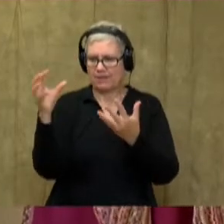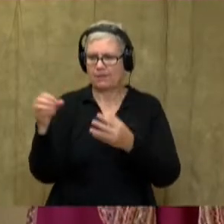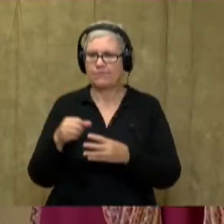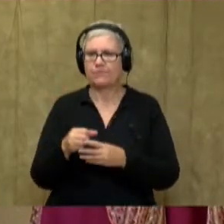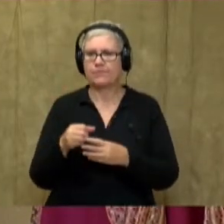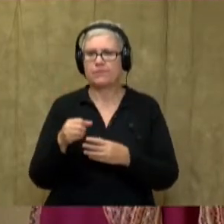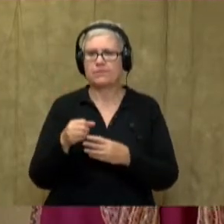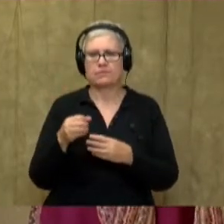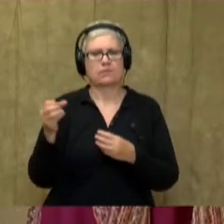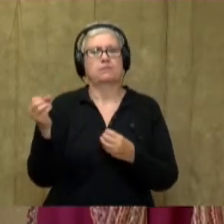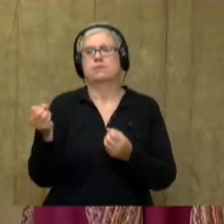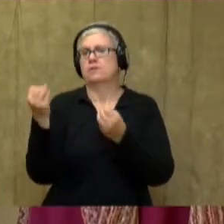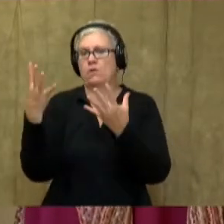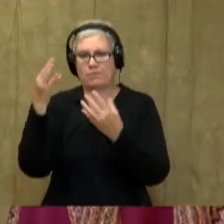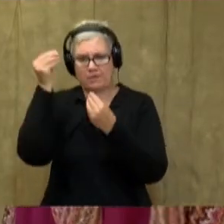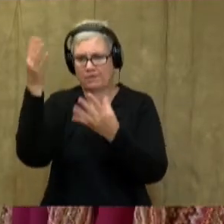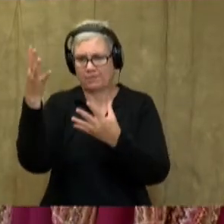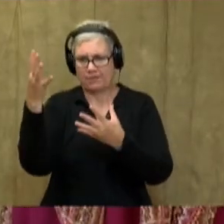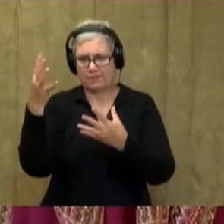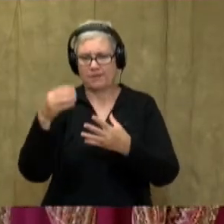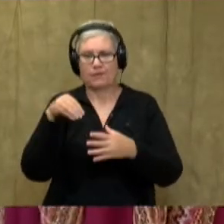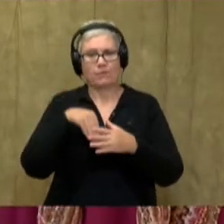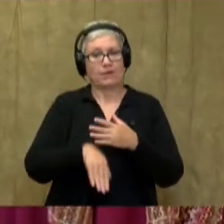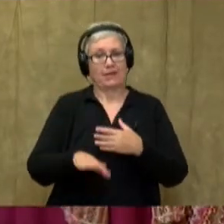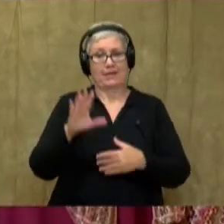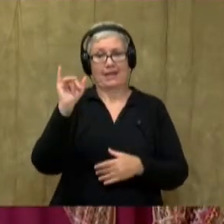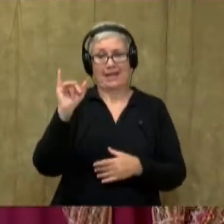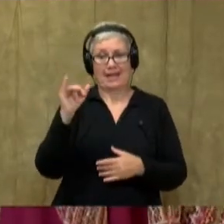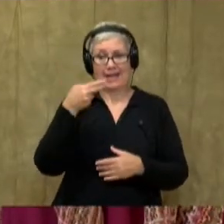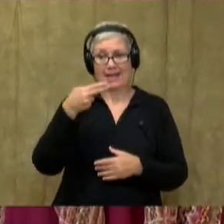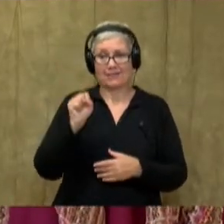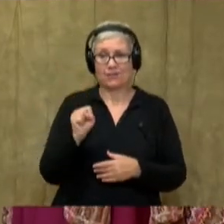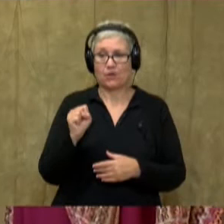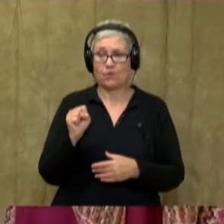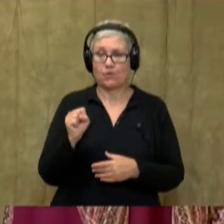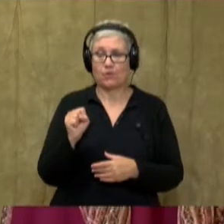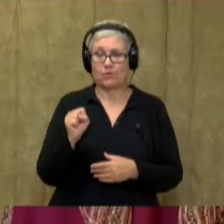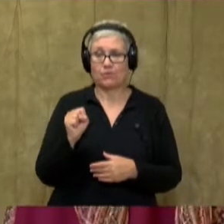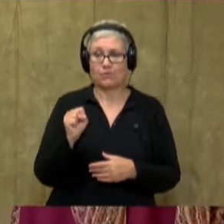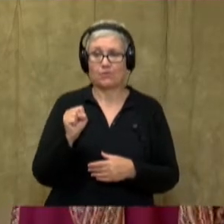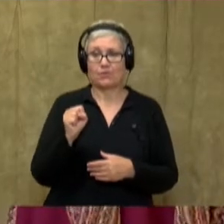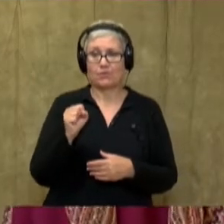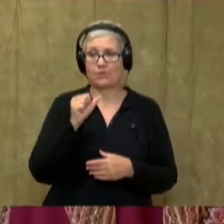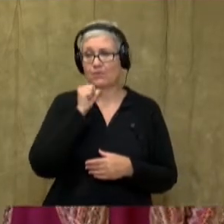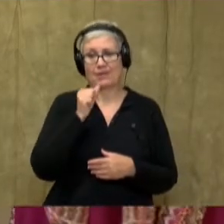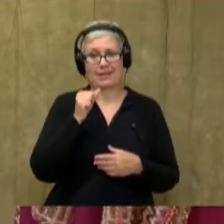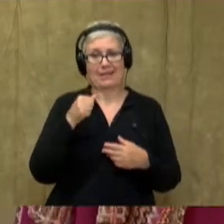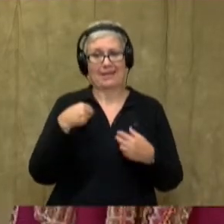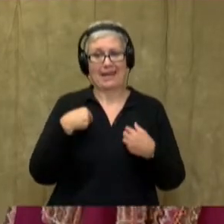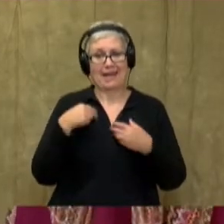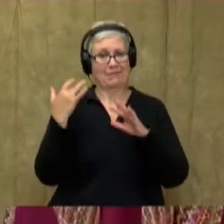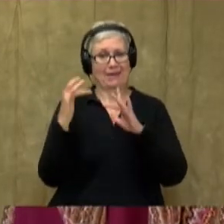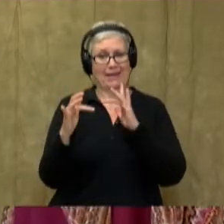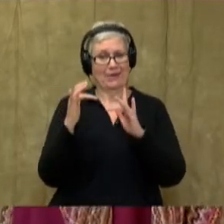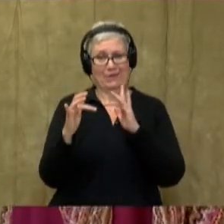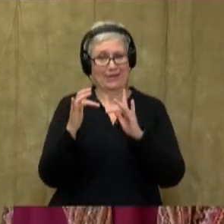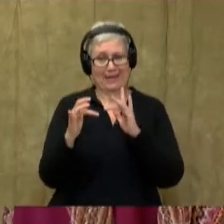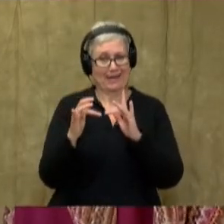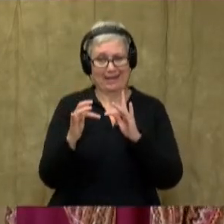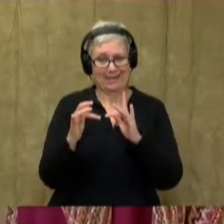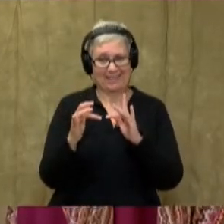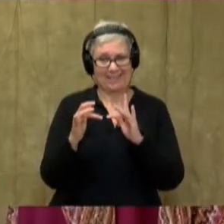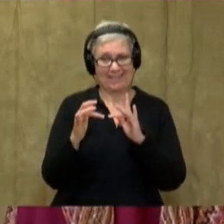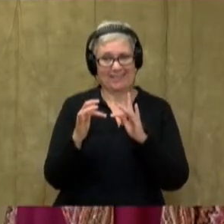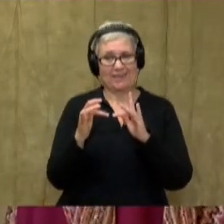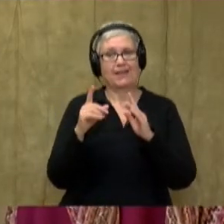was in high school, we didn't have I'm showing my age here, we didn't have very much internet access. In fact,